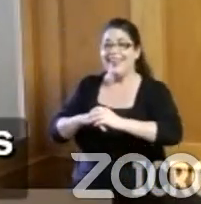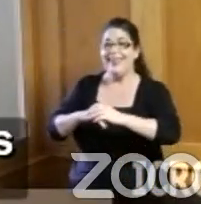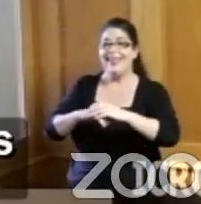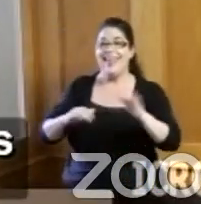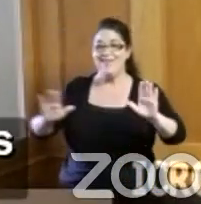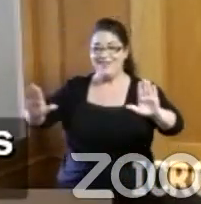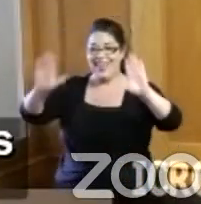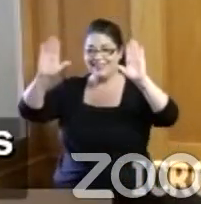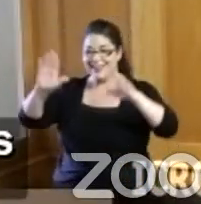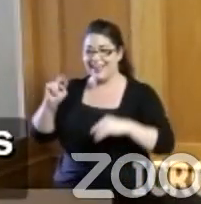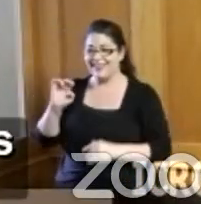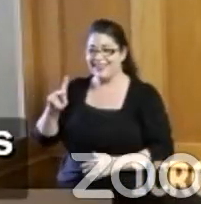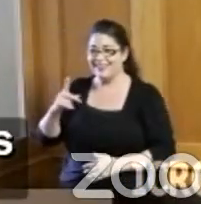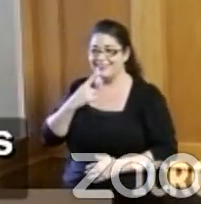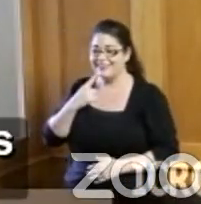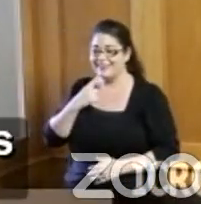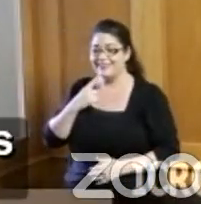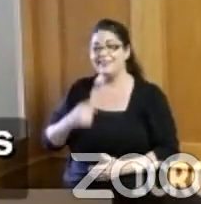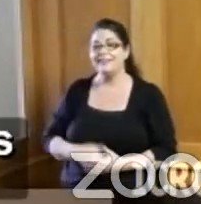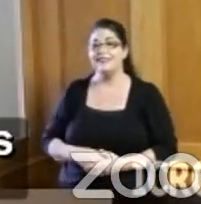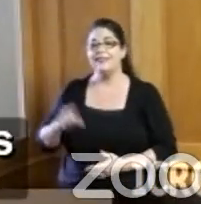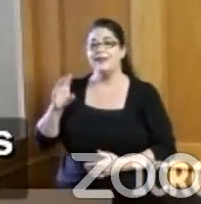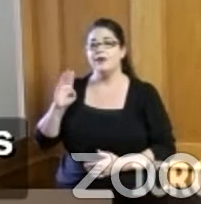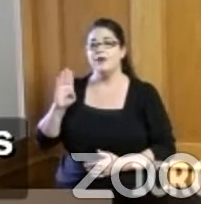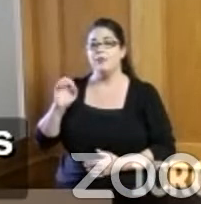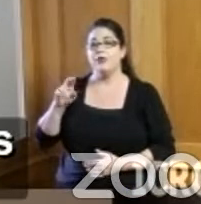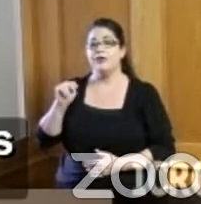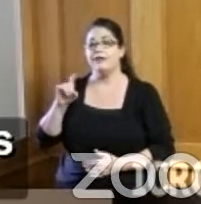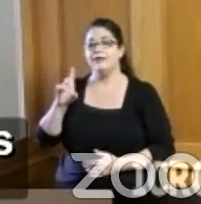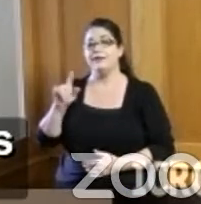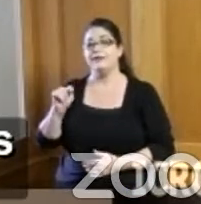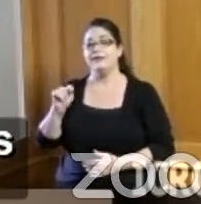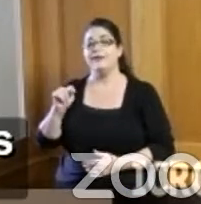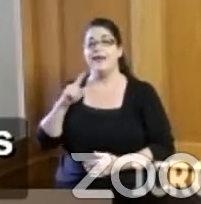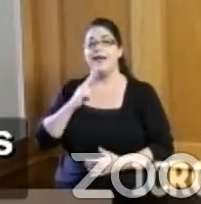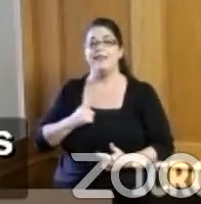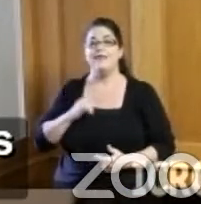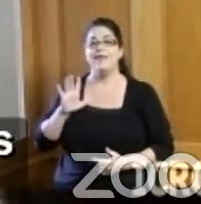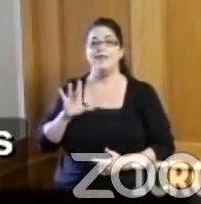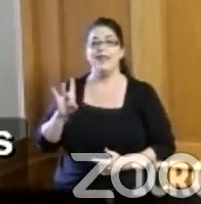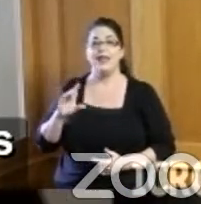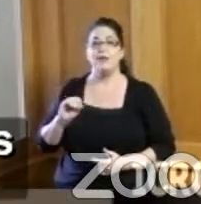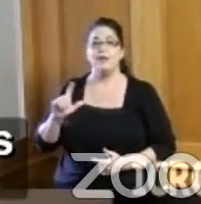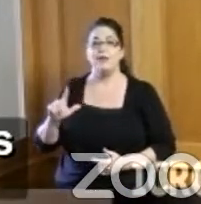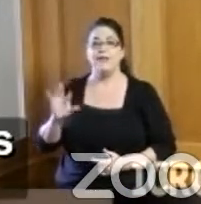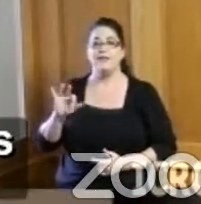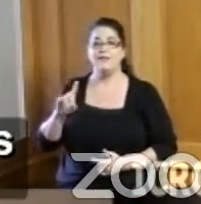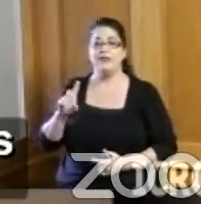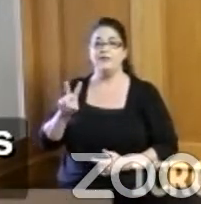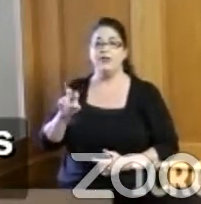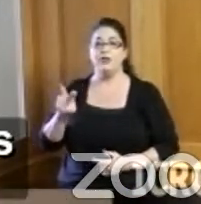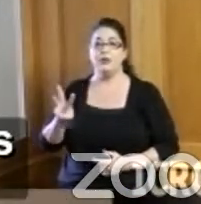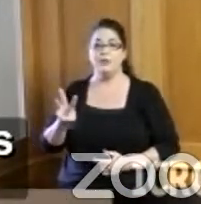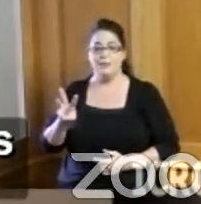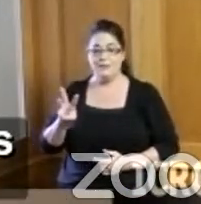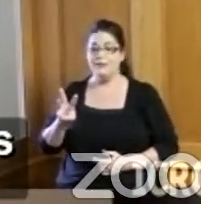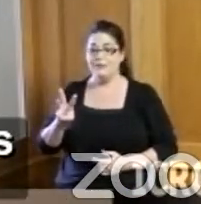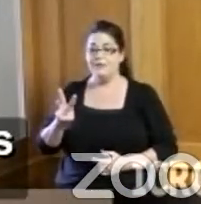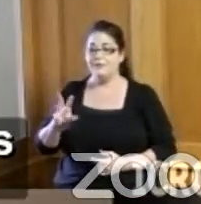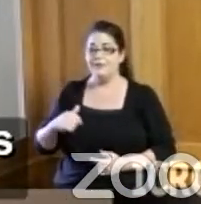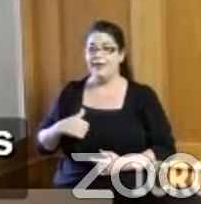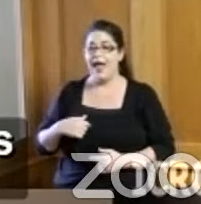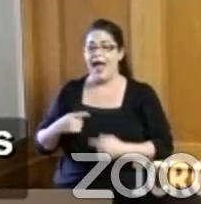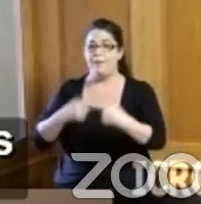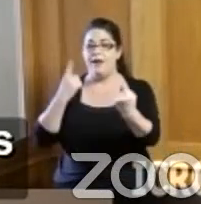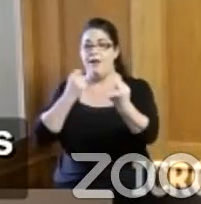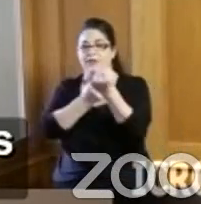Fantastic. All right, my name's Nick Ferneding, and I live at 5803 Philview, and I'm in opposition to